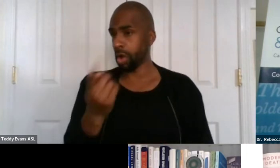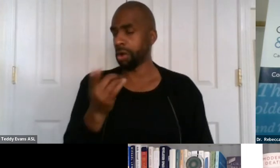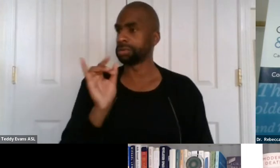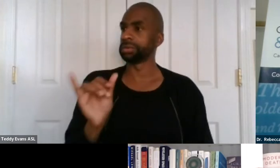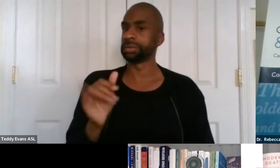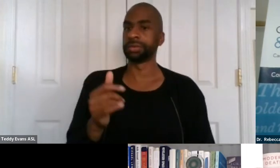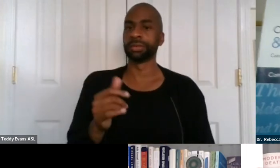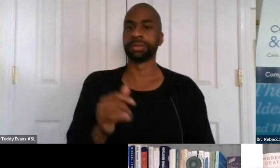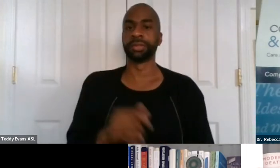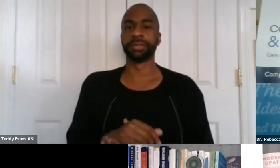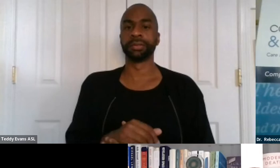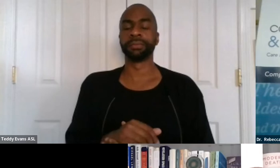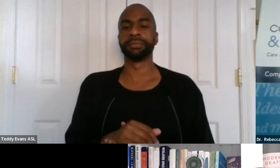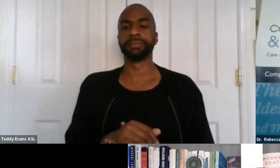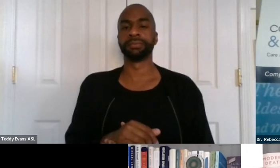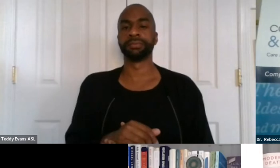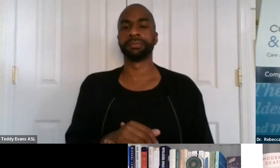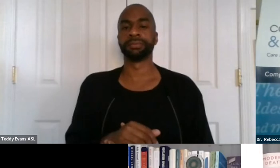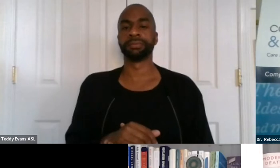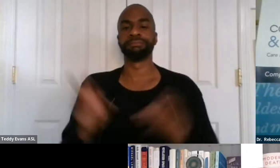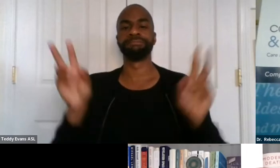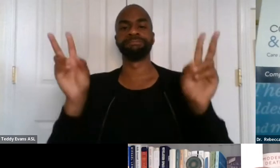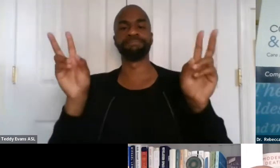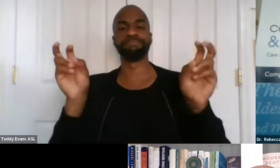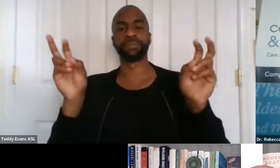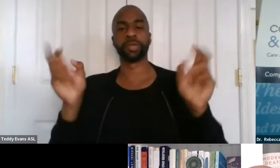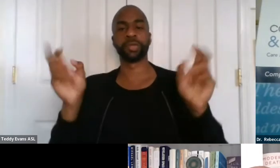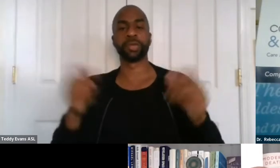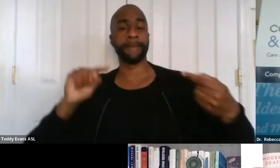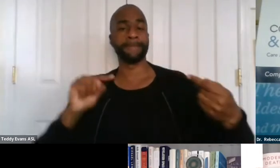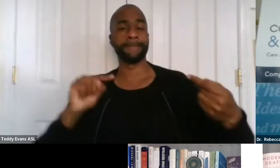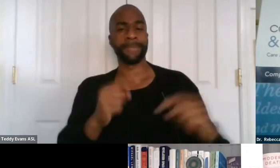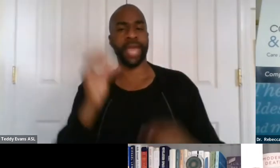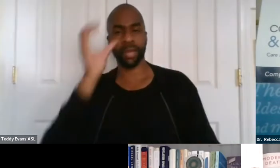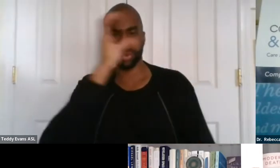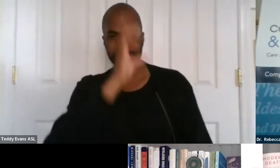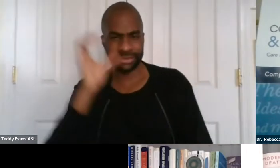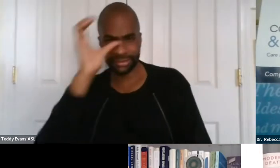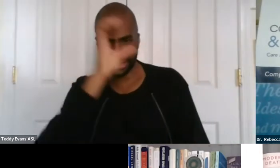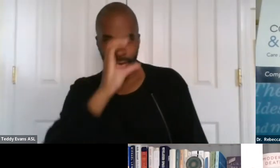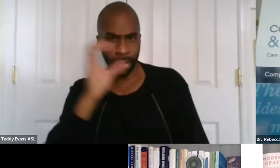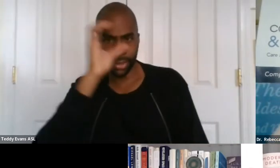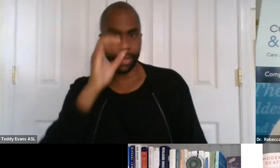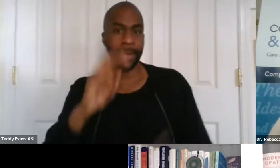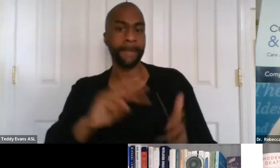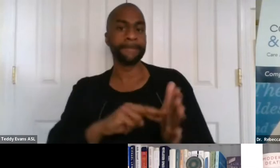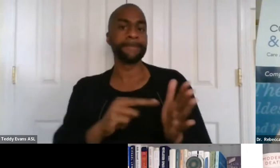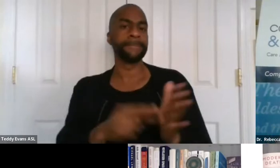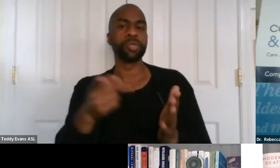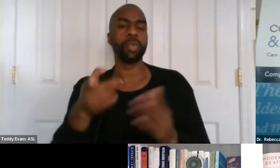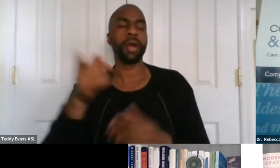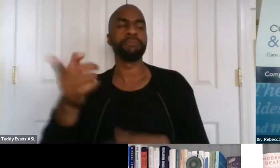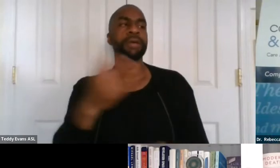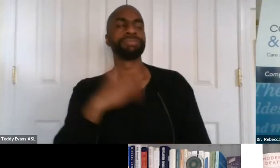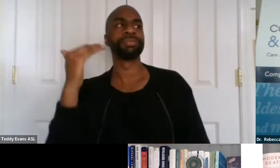essentially, the pain-seeking patient, which is essentially code for saying that, oh, this person is only play-acting so that they can get